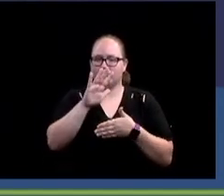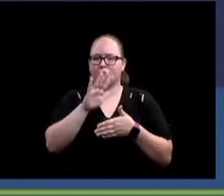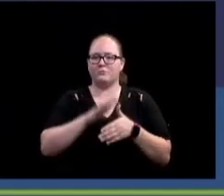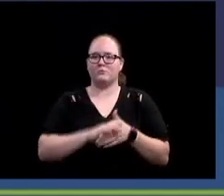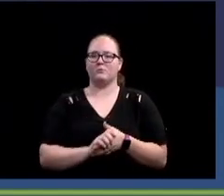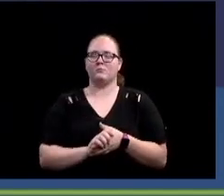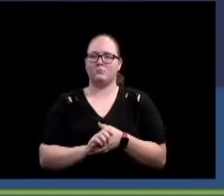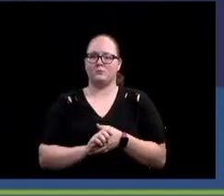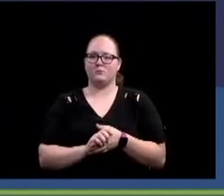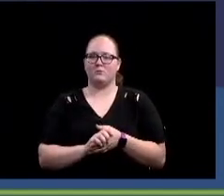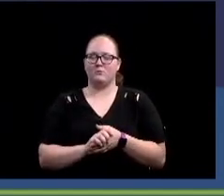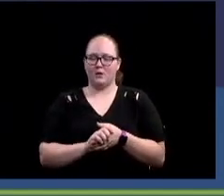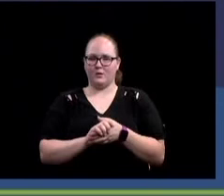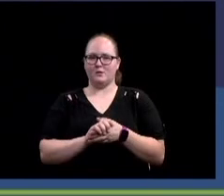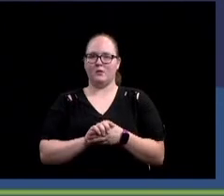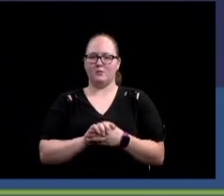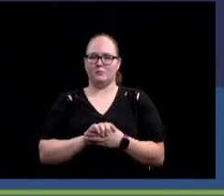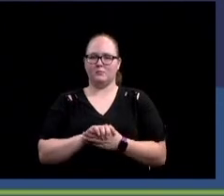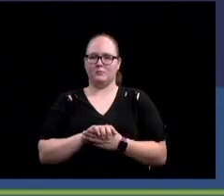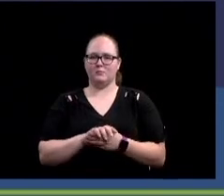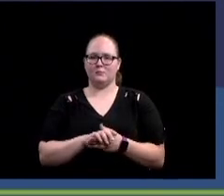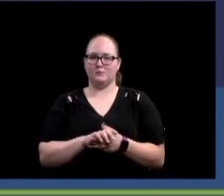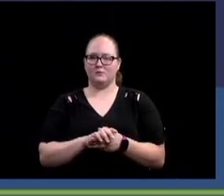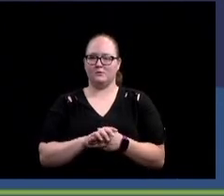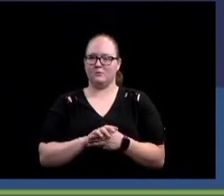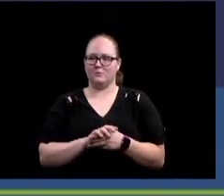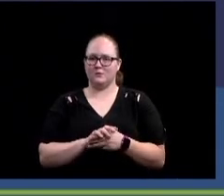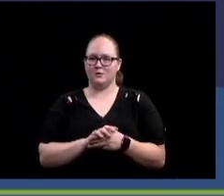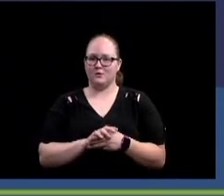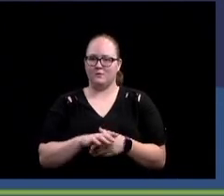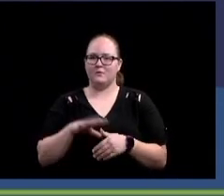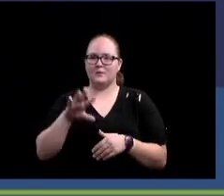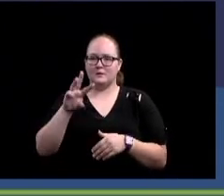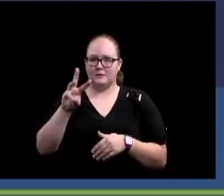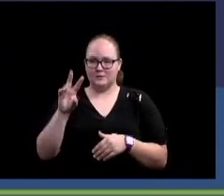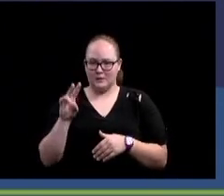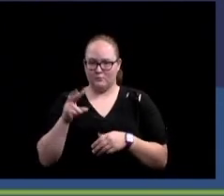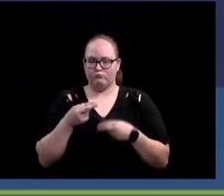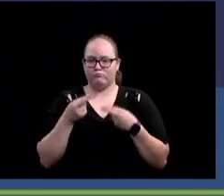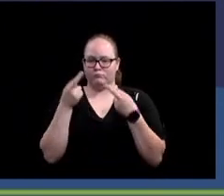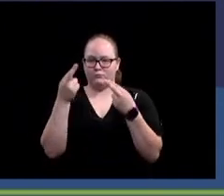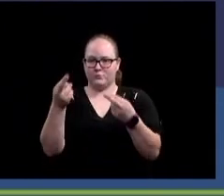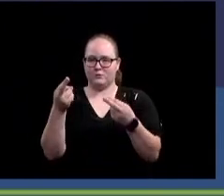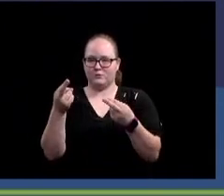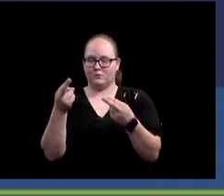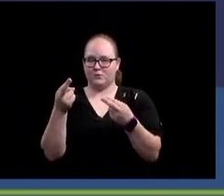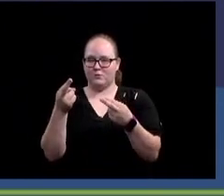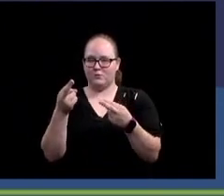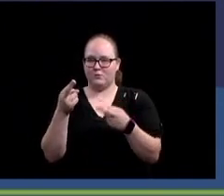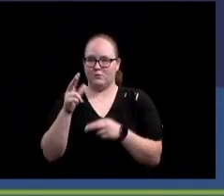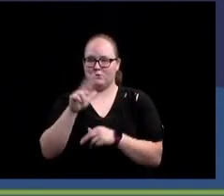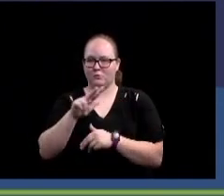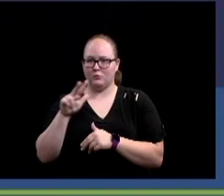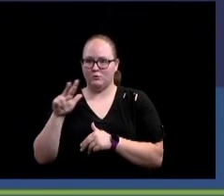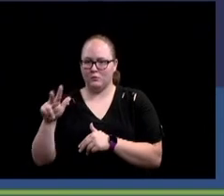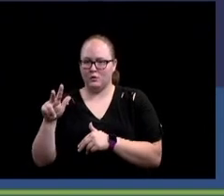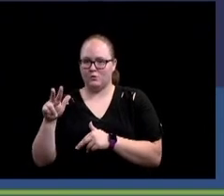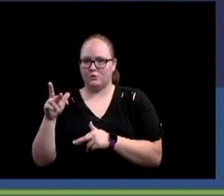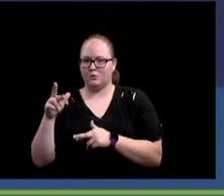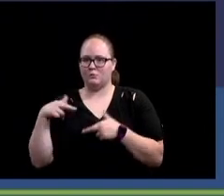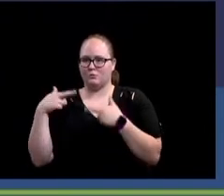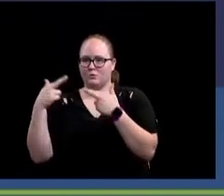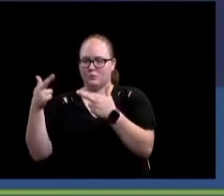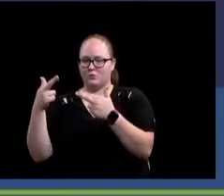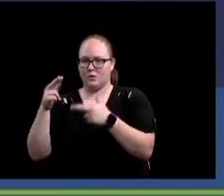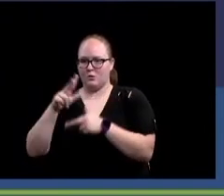Of the 67 recommendations or action items, 33 are just recommendations and 34 are action items. I took